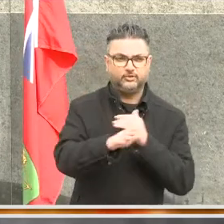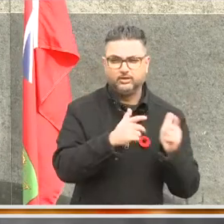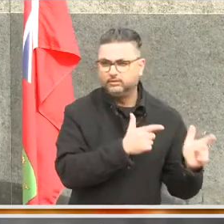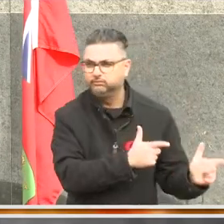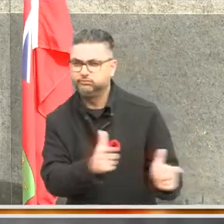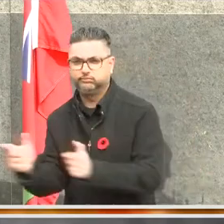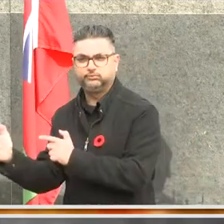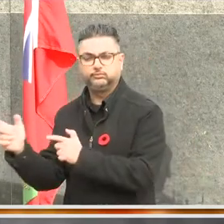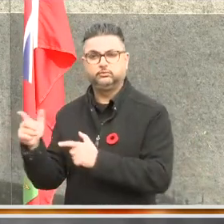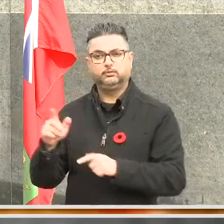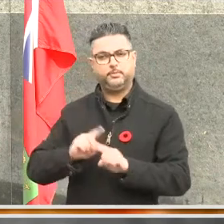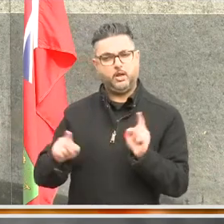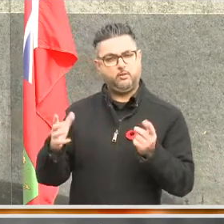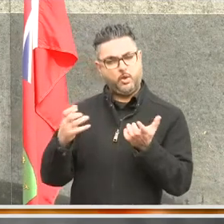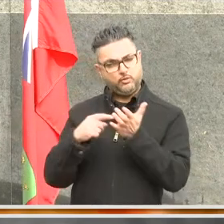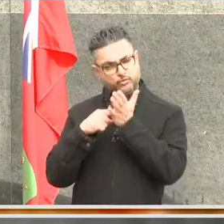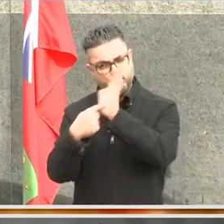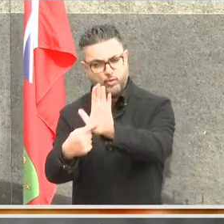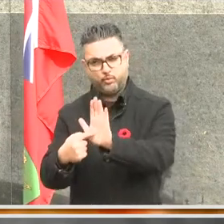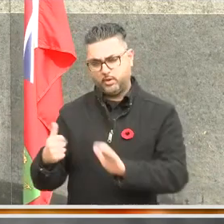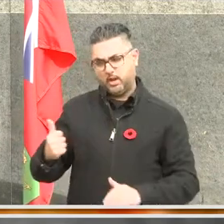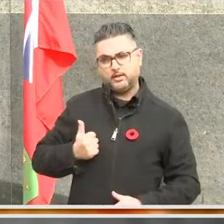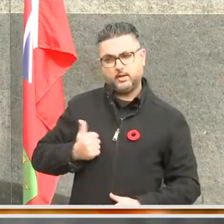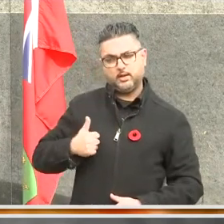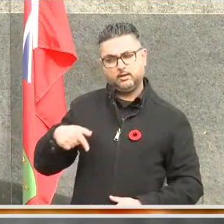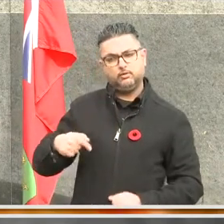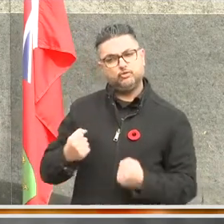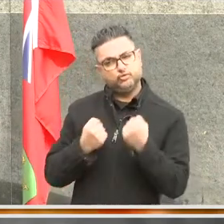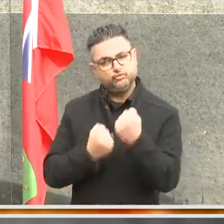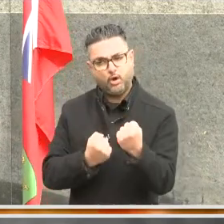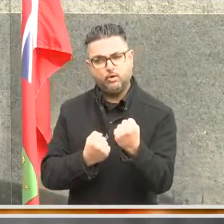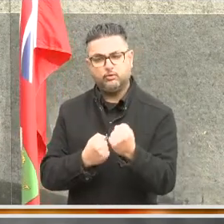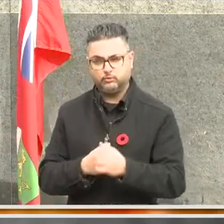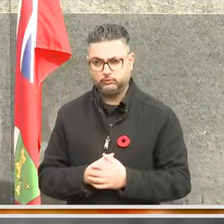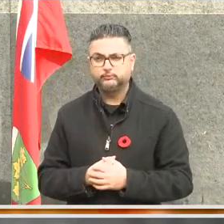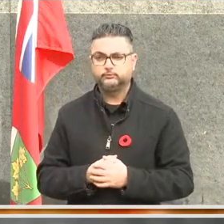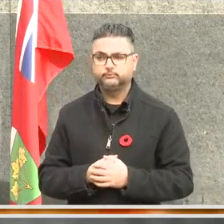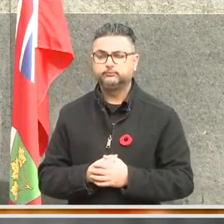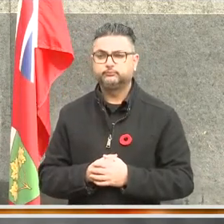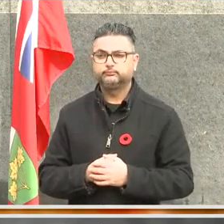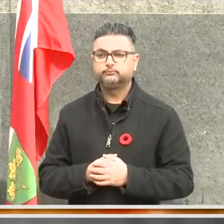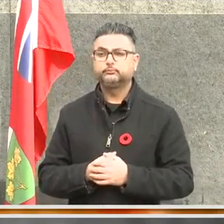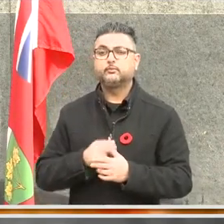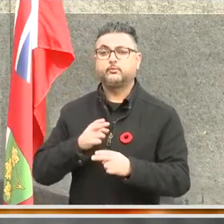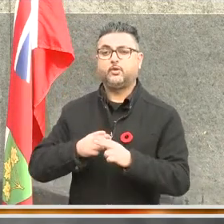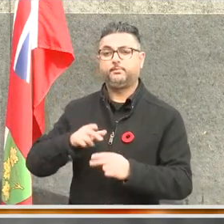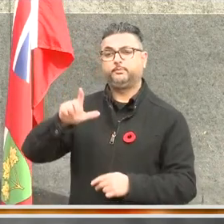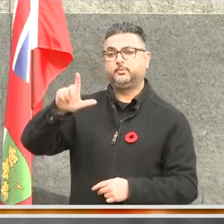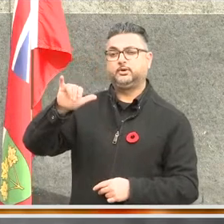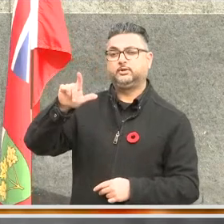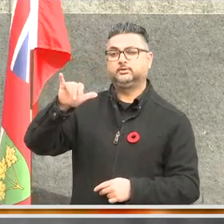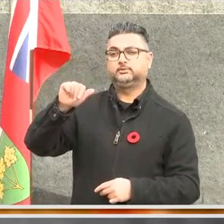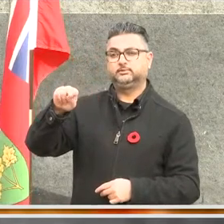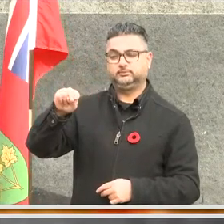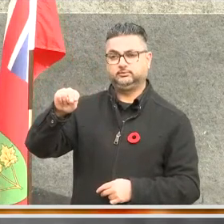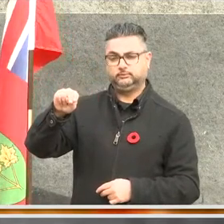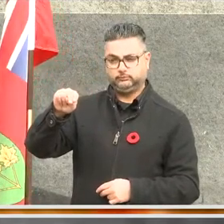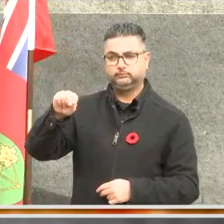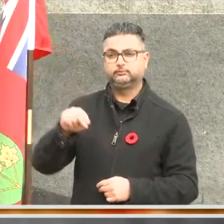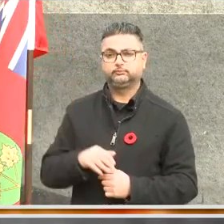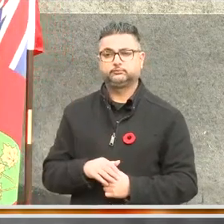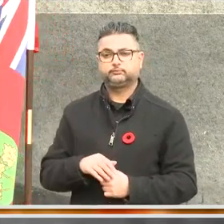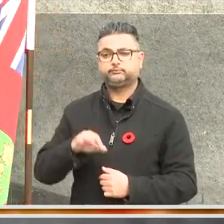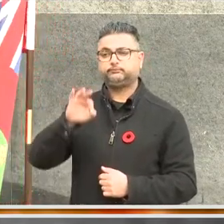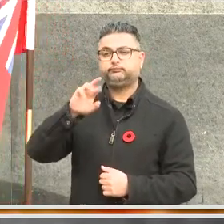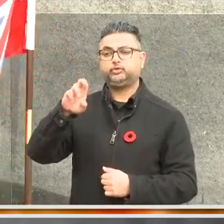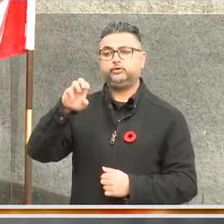exists. And Lillian Freeman. Because as we honour and we recognise 20 years since